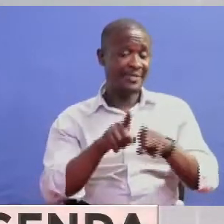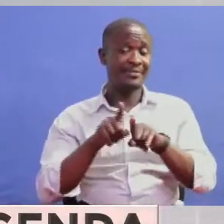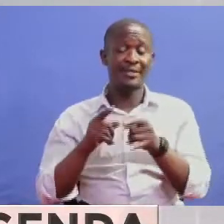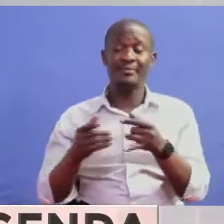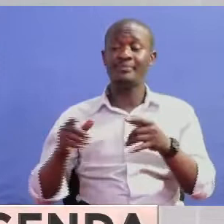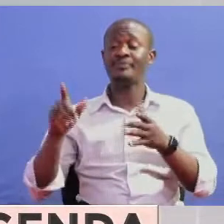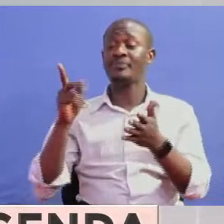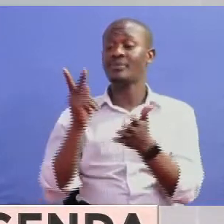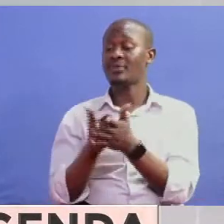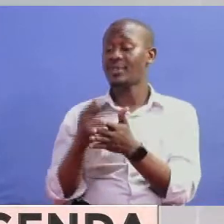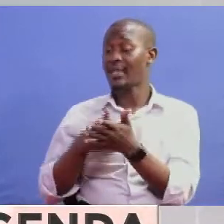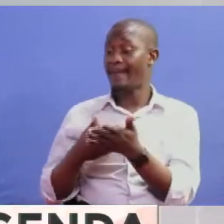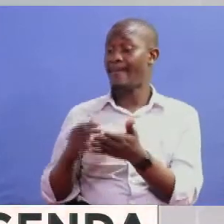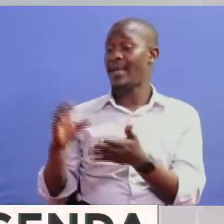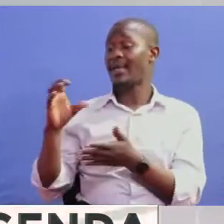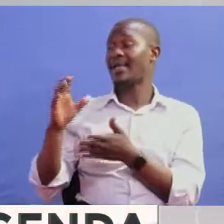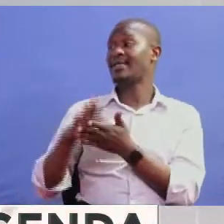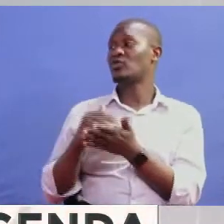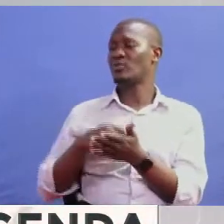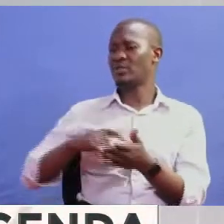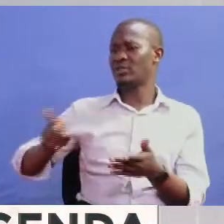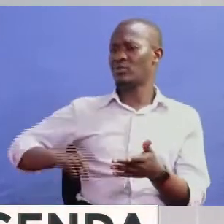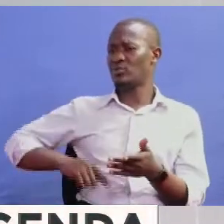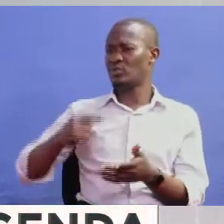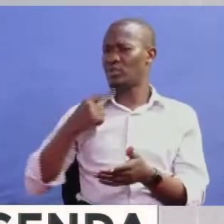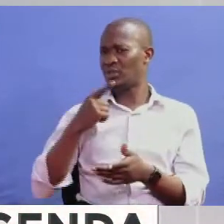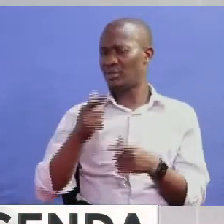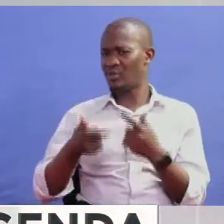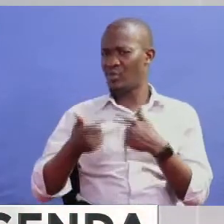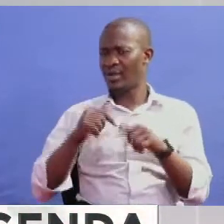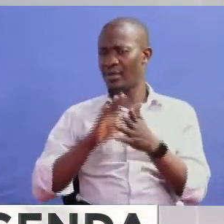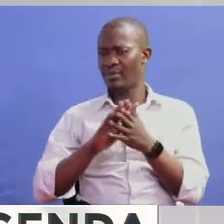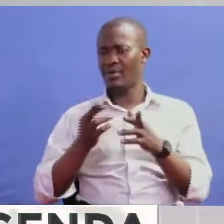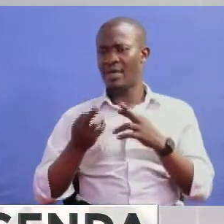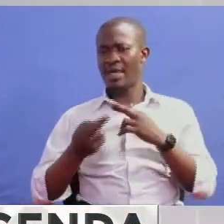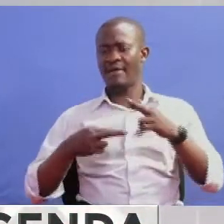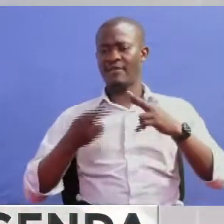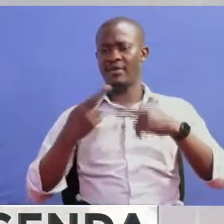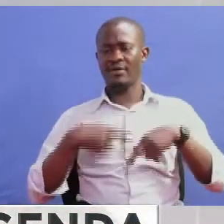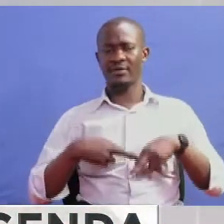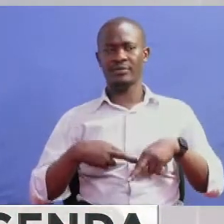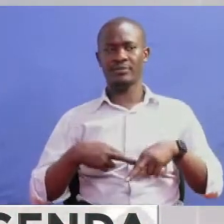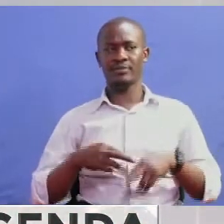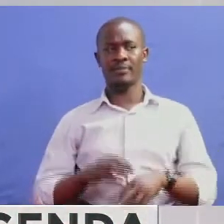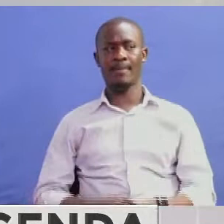customer satisfaction. You'll be telling us about that when we come back after this break.